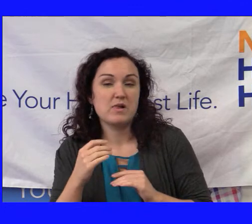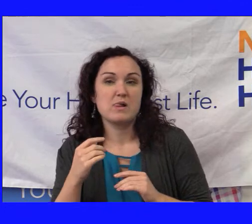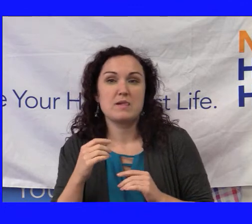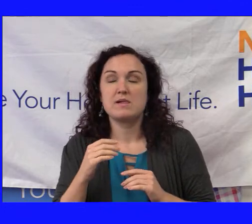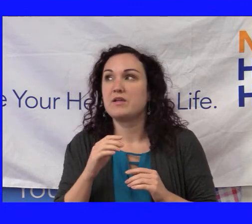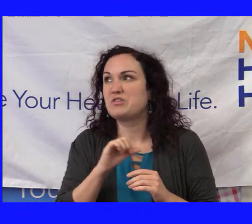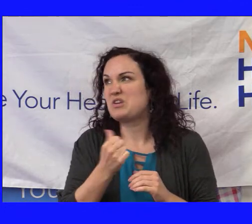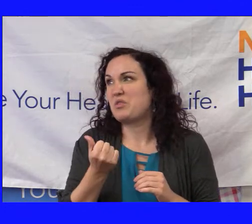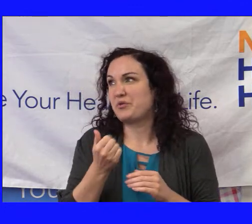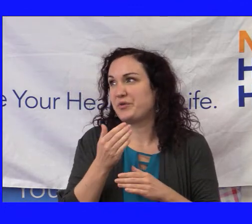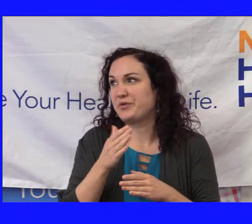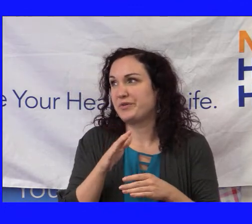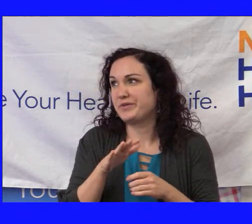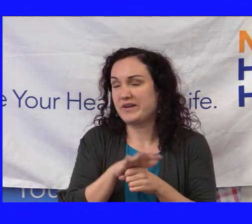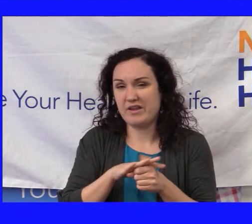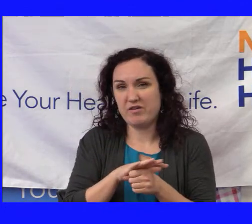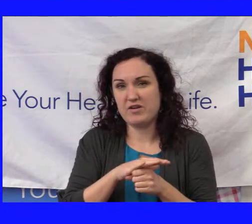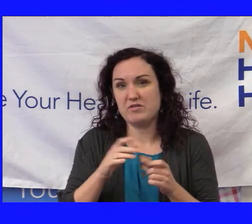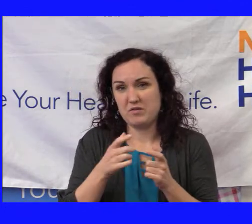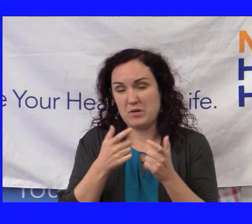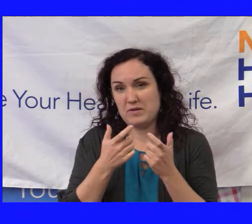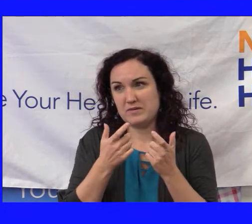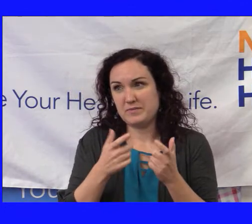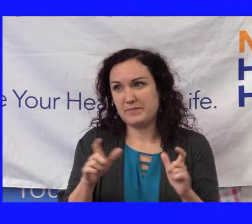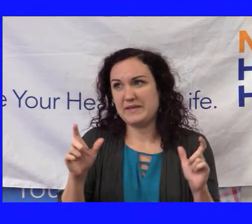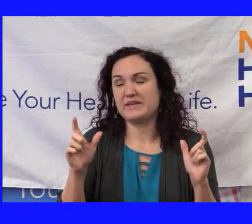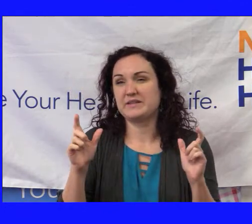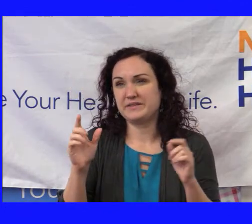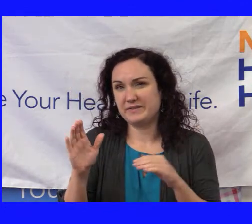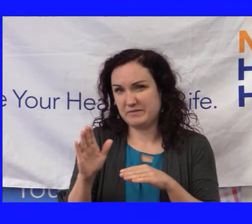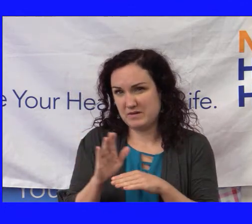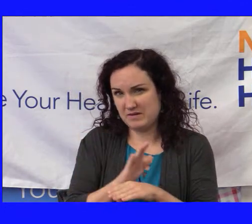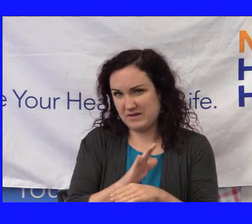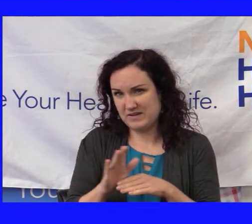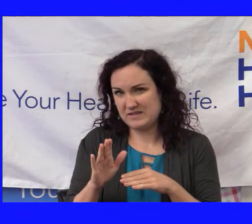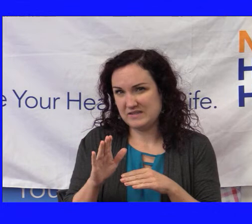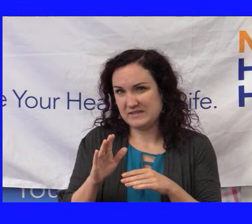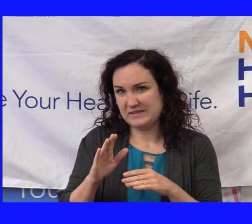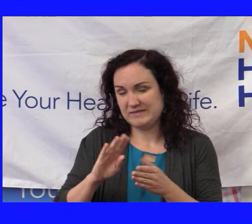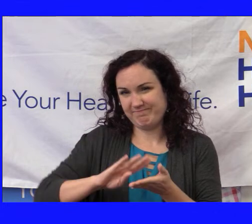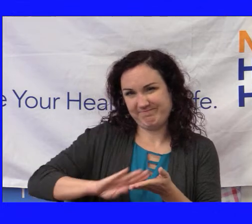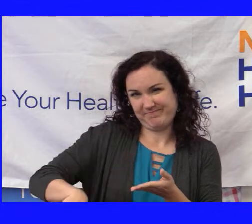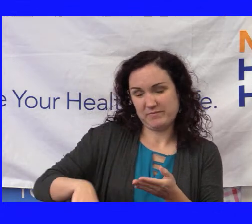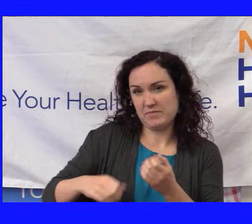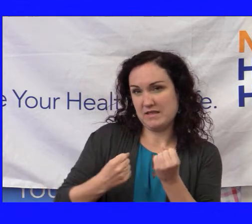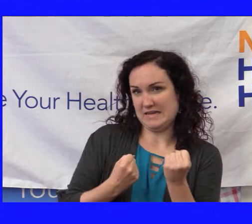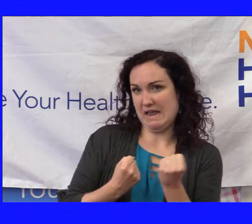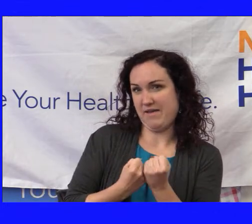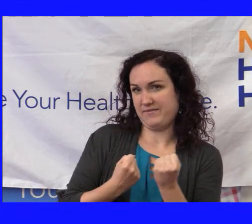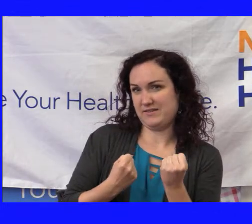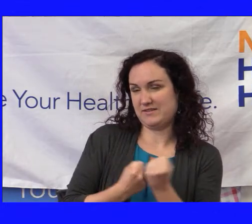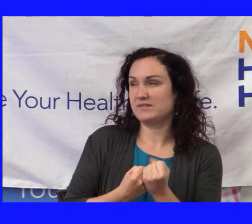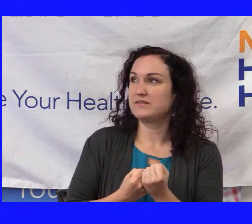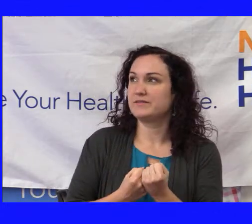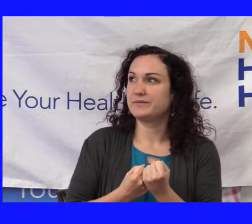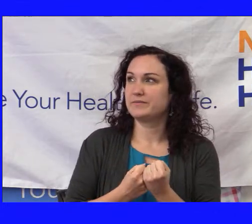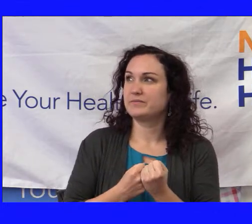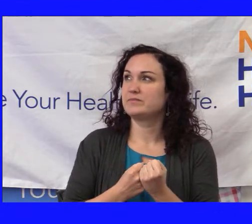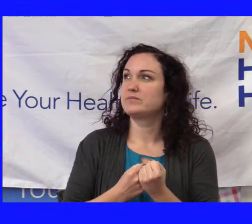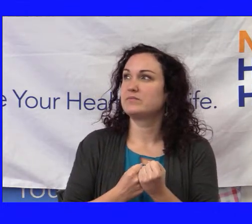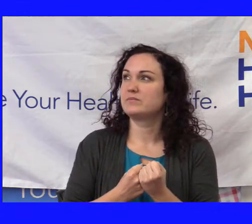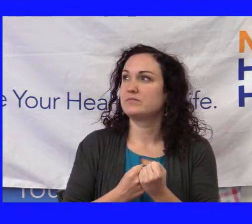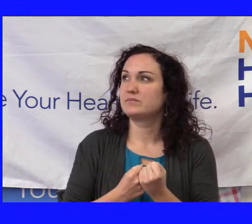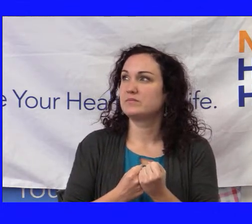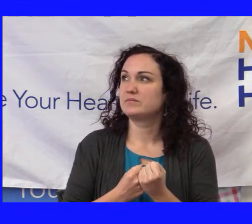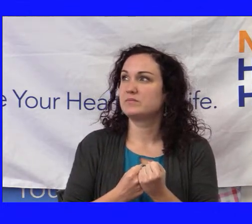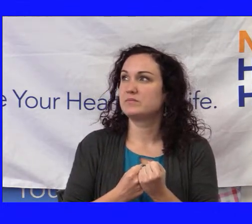but there was a great deal of industry kind of pushback advocacy to make